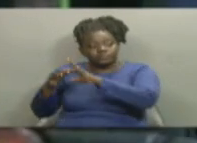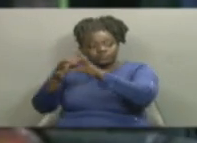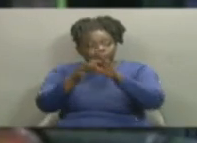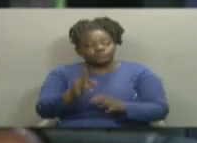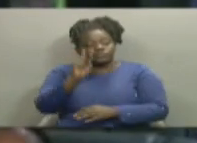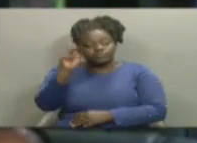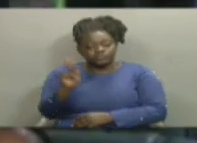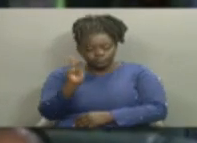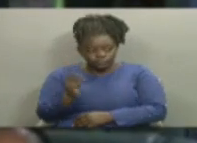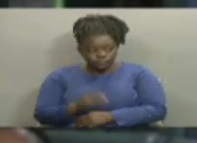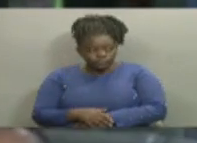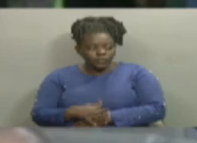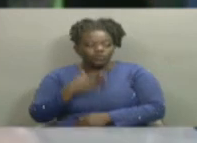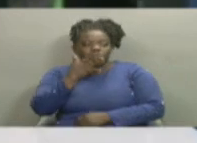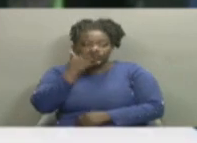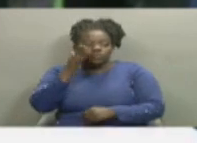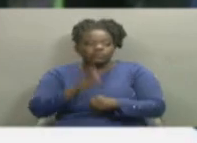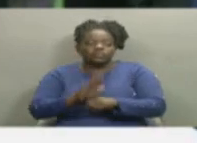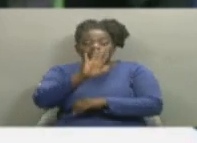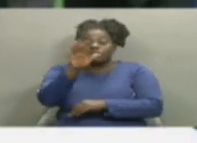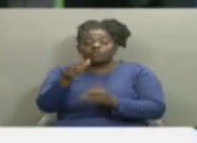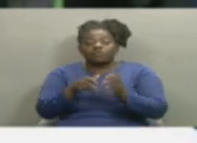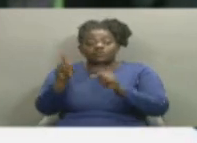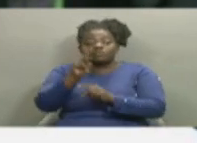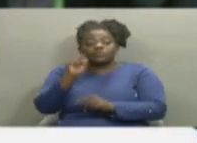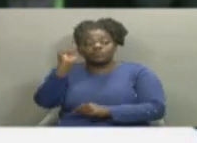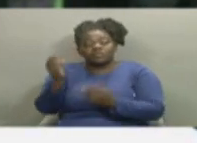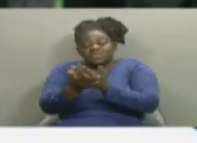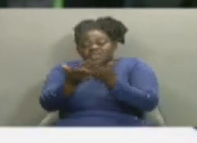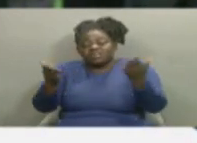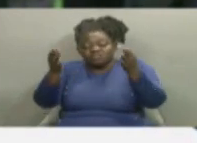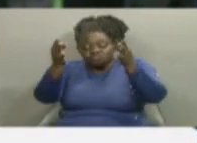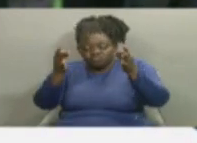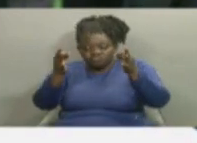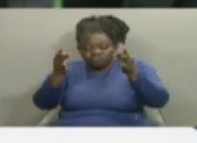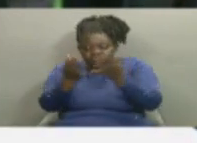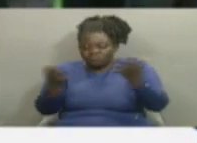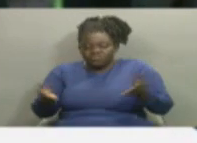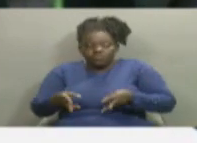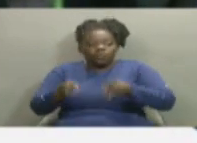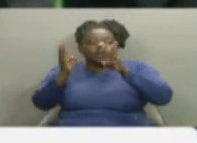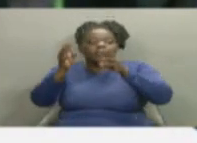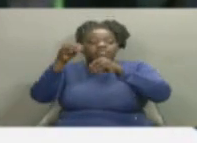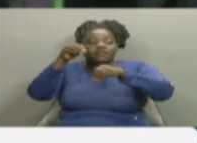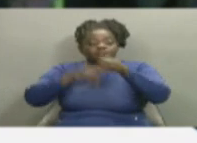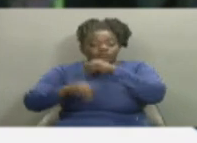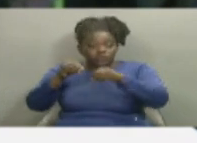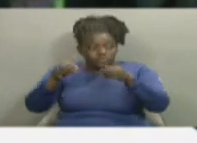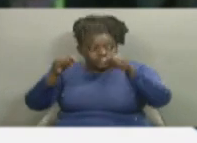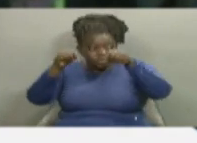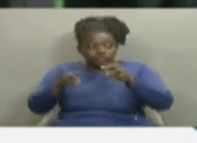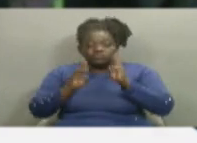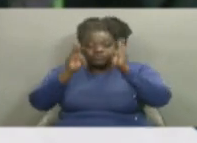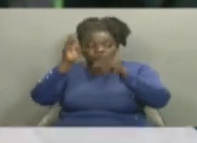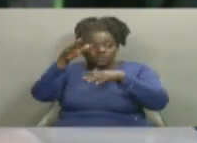I want to promise all the people of Kenya, whichever way they voted, that this will be